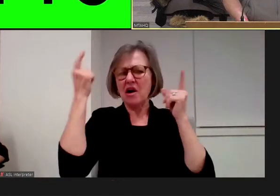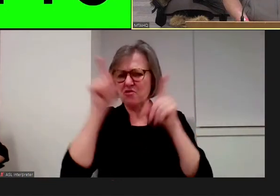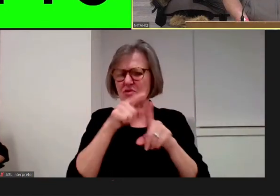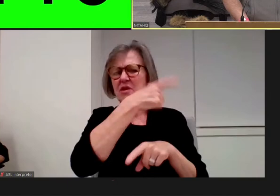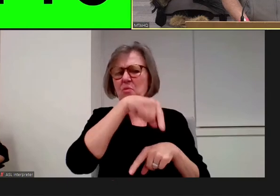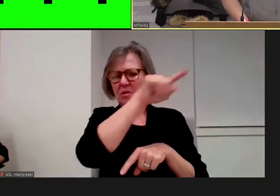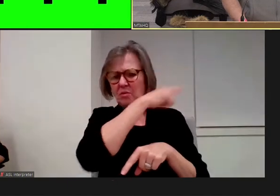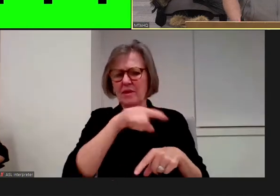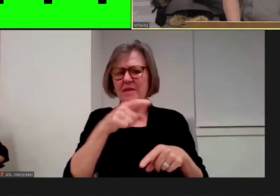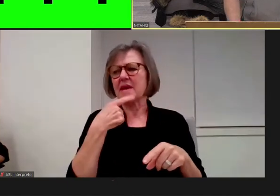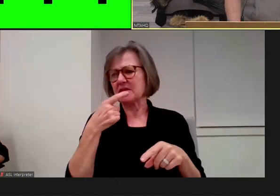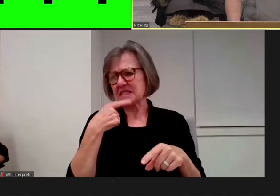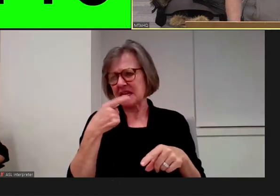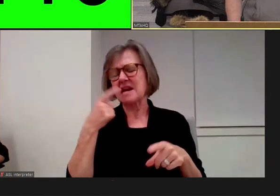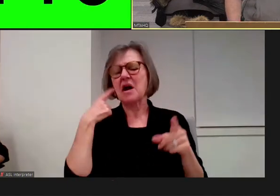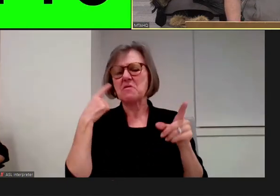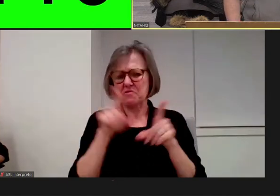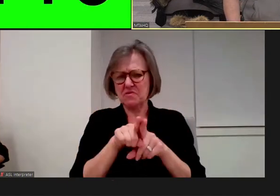saying.